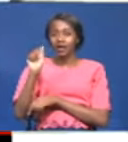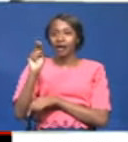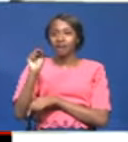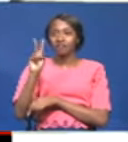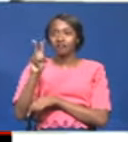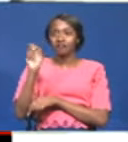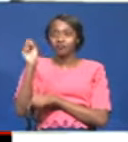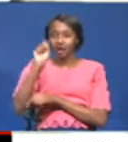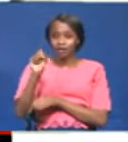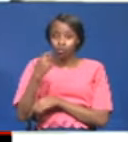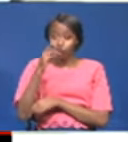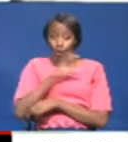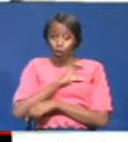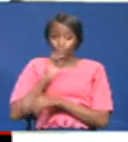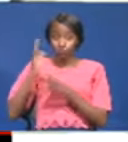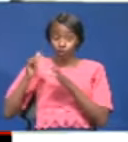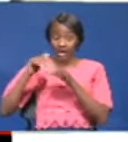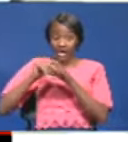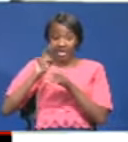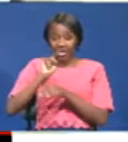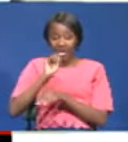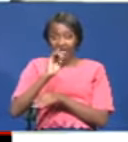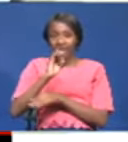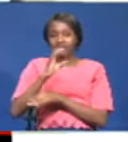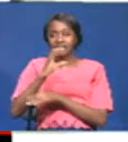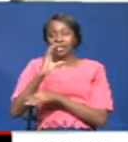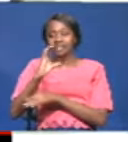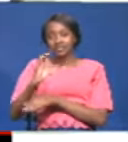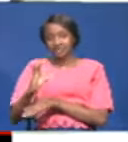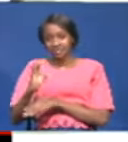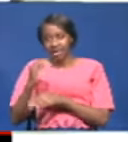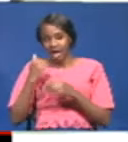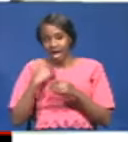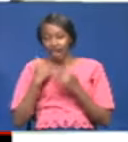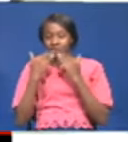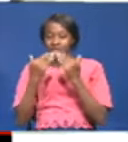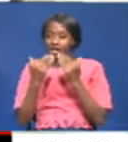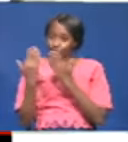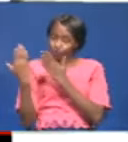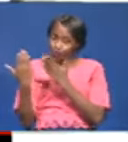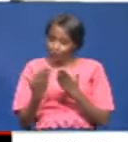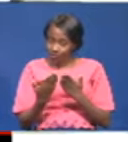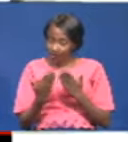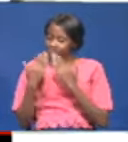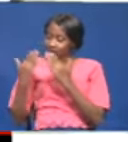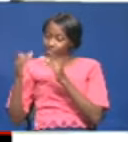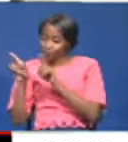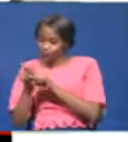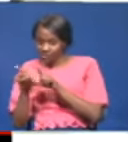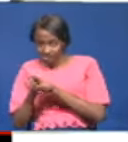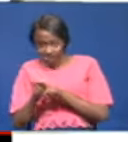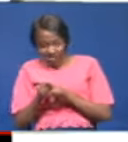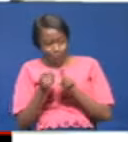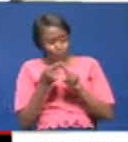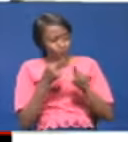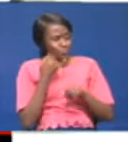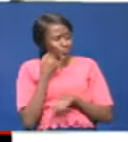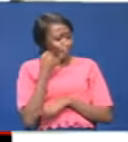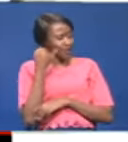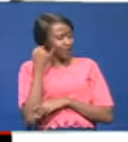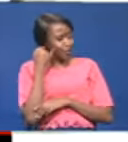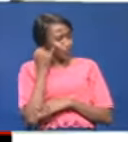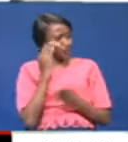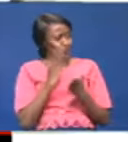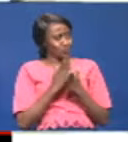commissioner at the National Cohesion and Integration Commission. Thank you for creating time for us. Thank you for having me. All right, fresh from Nakuru, a great peace concert, I